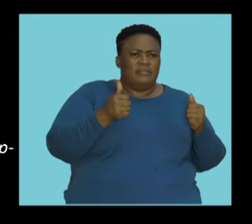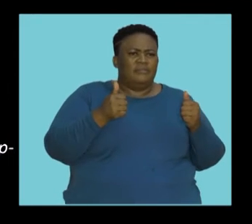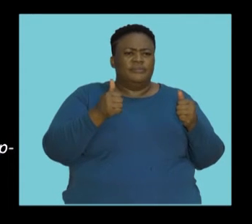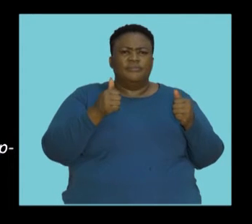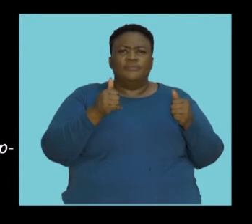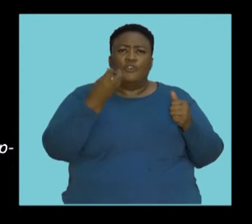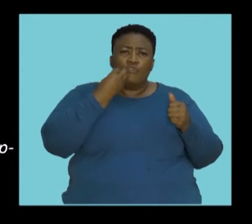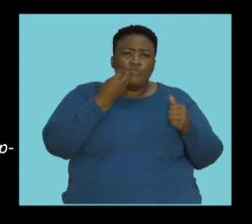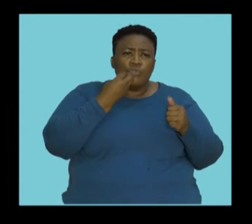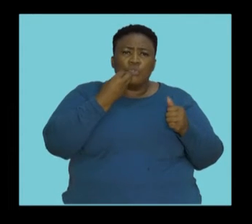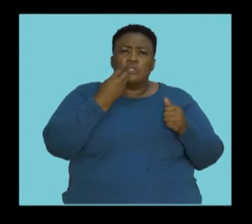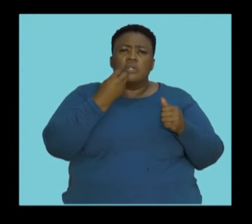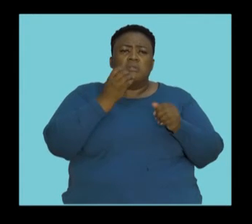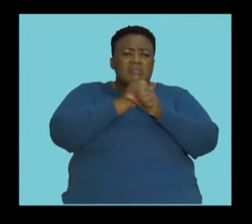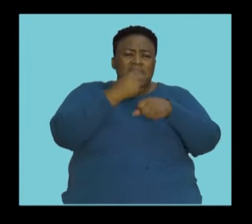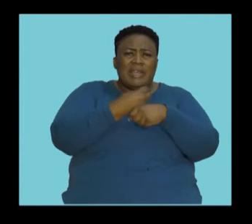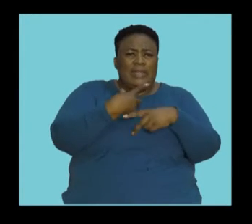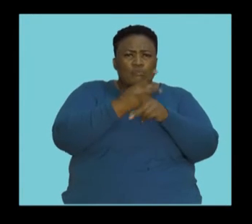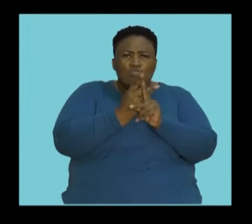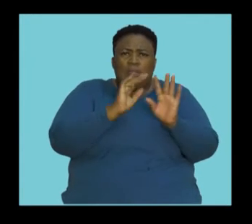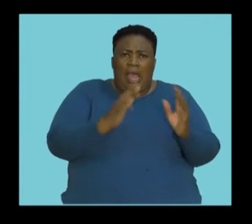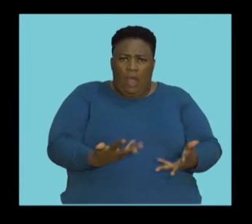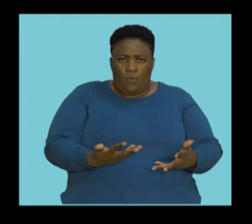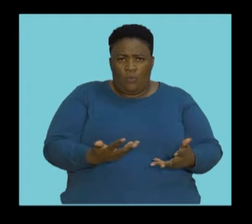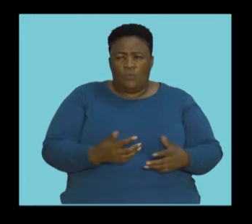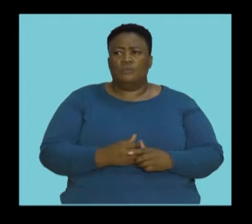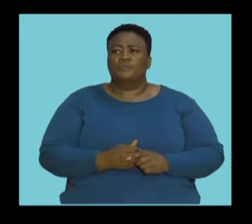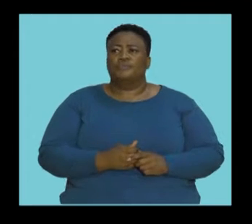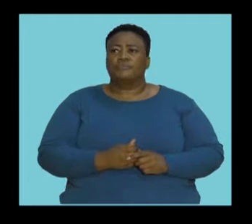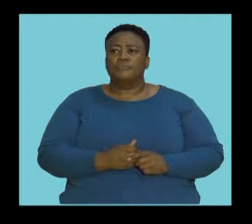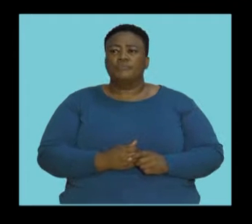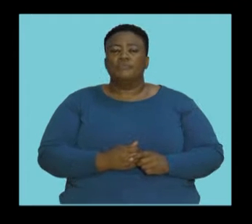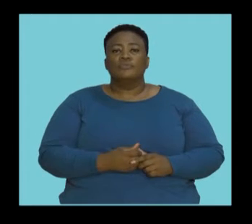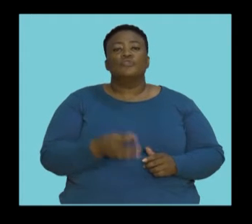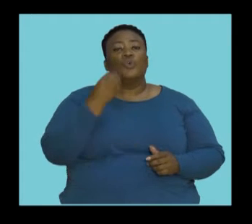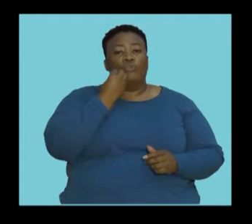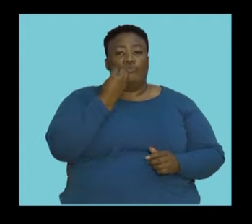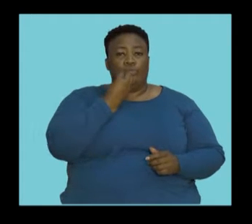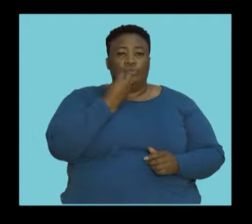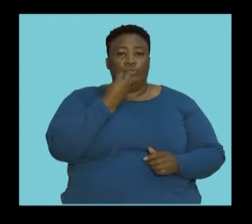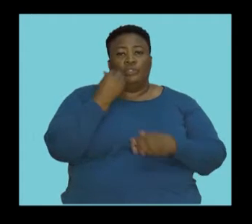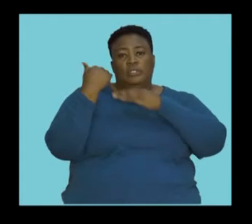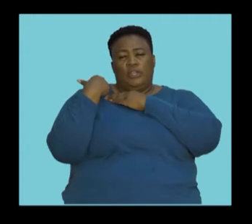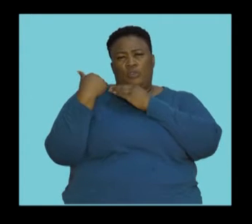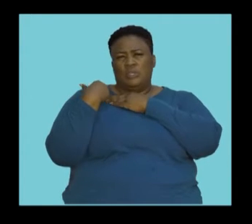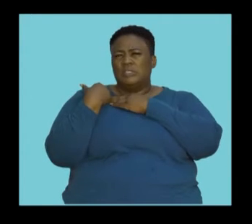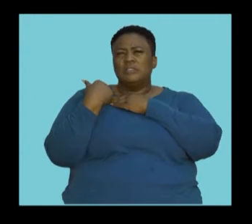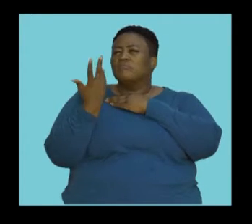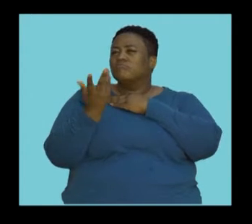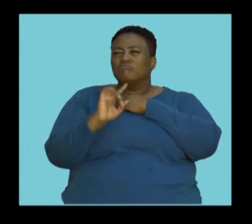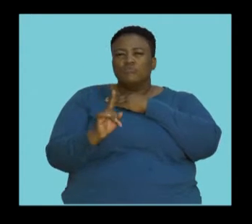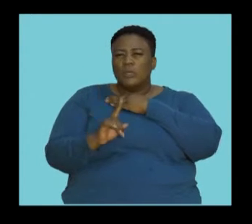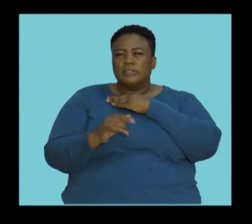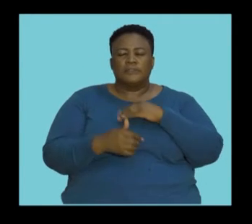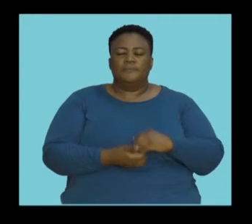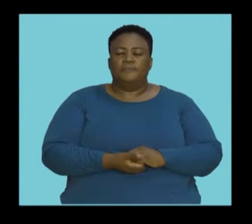produced. So when we unpack what food security is, let's look at that definition as a concept.